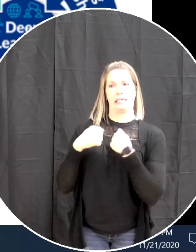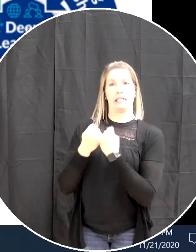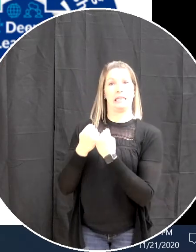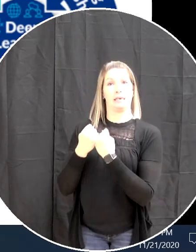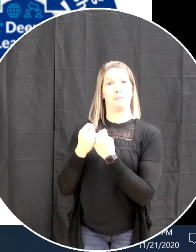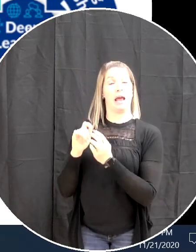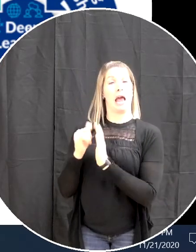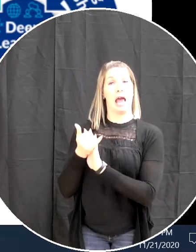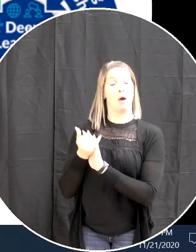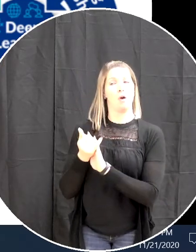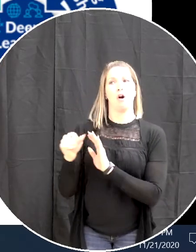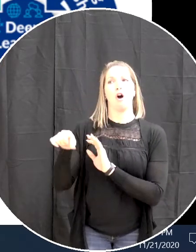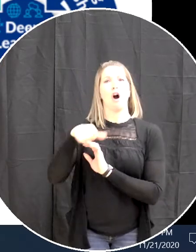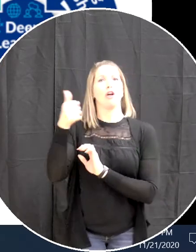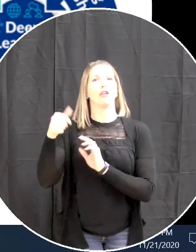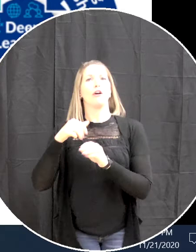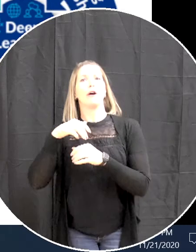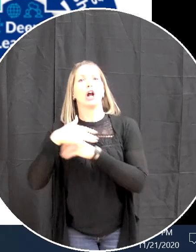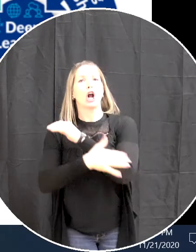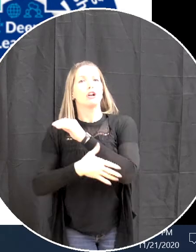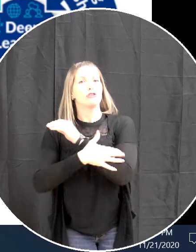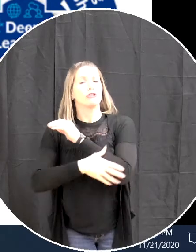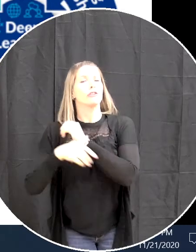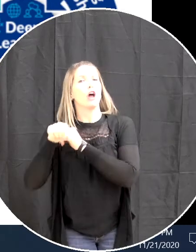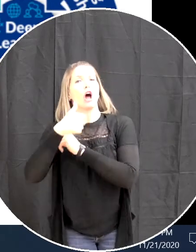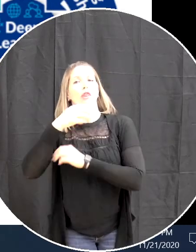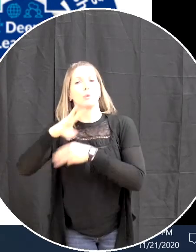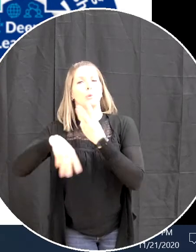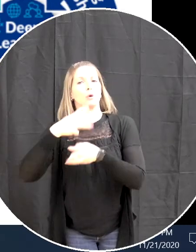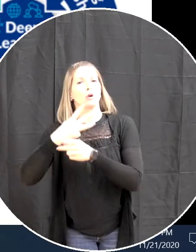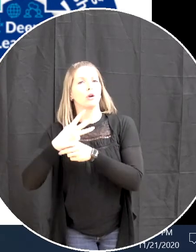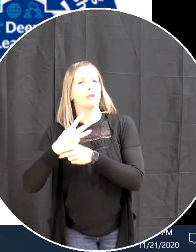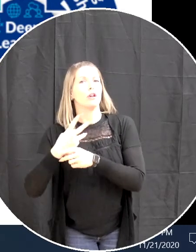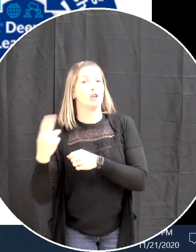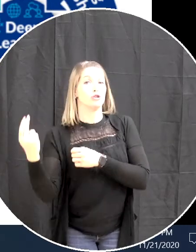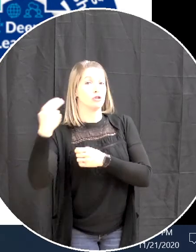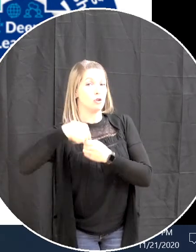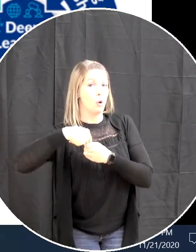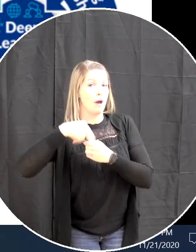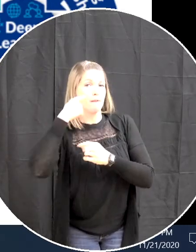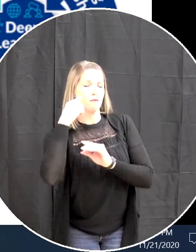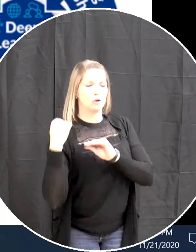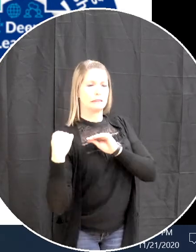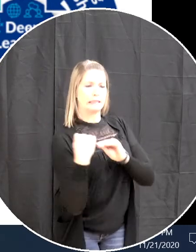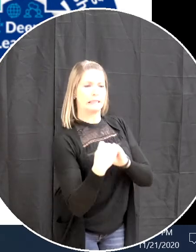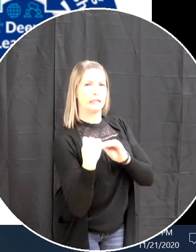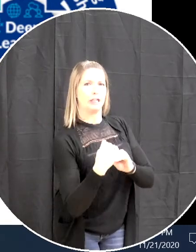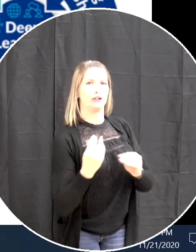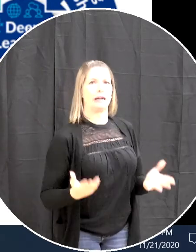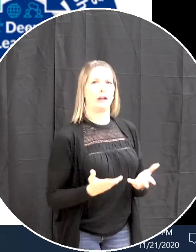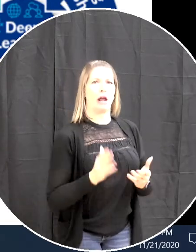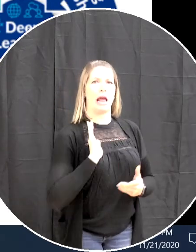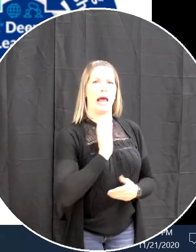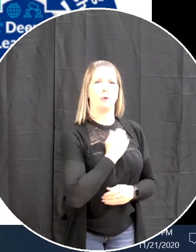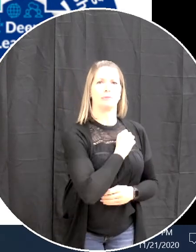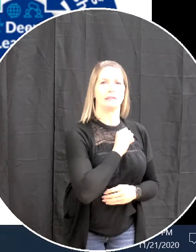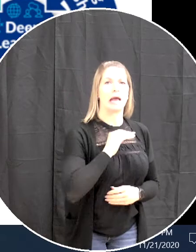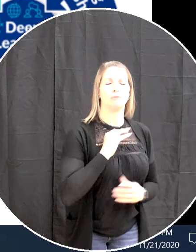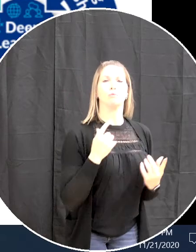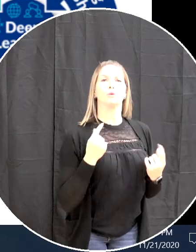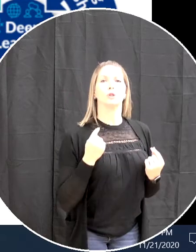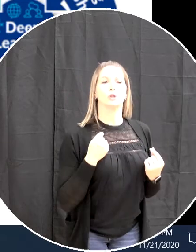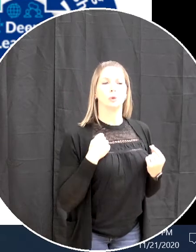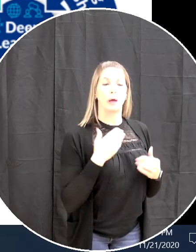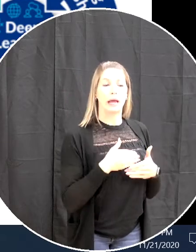remotely from all over the world. And really it was a day-long invitation to schools as to where do we want to go with next steps.